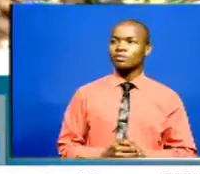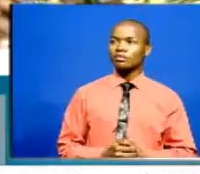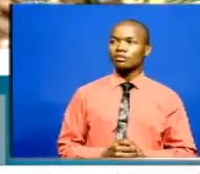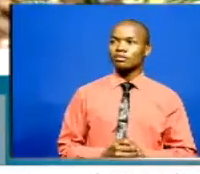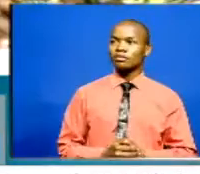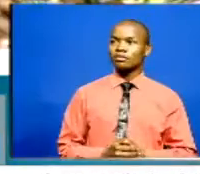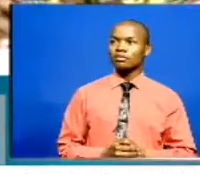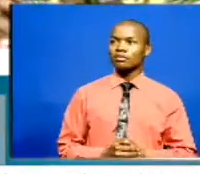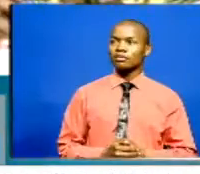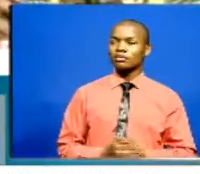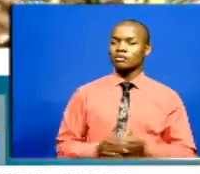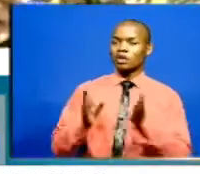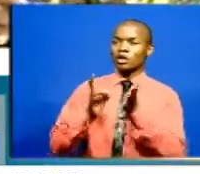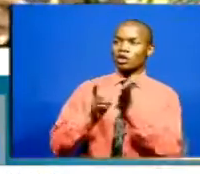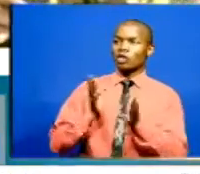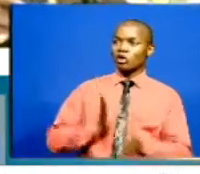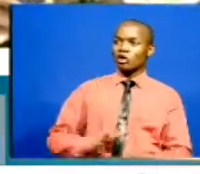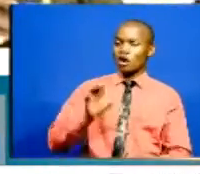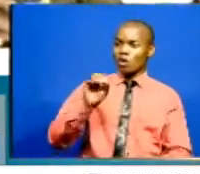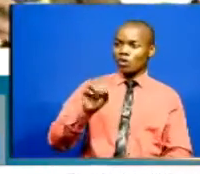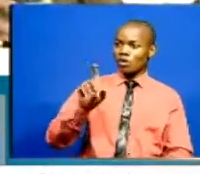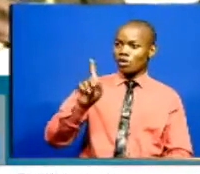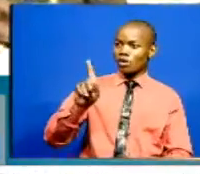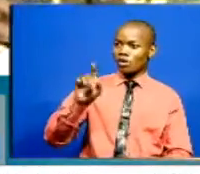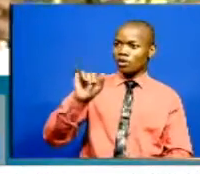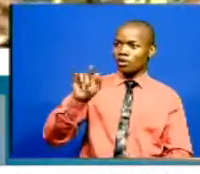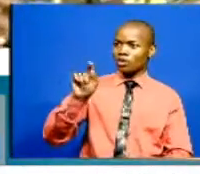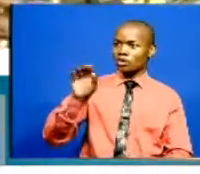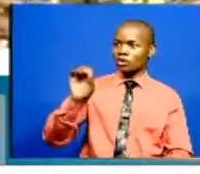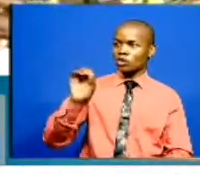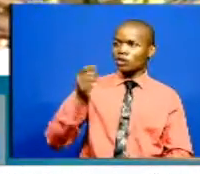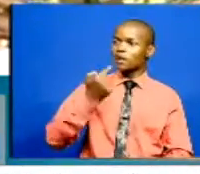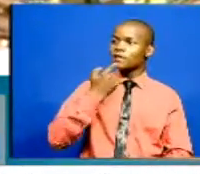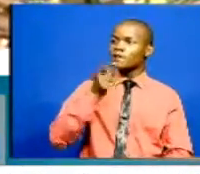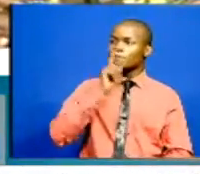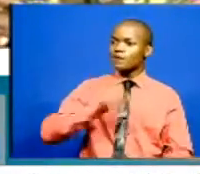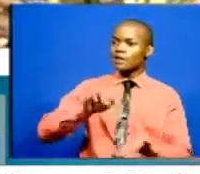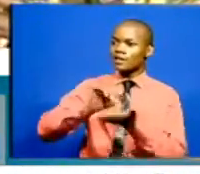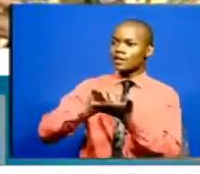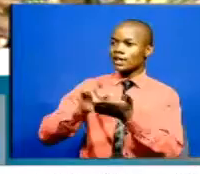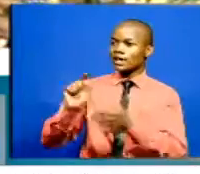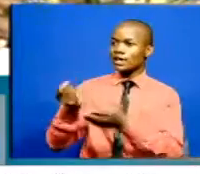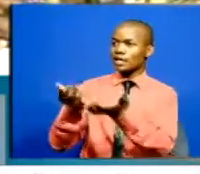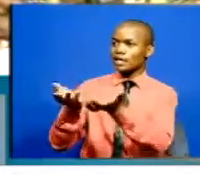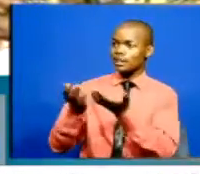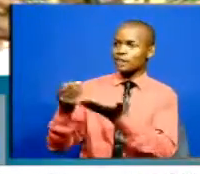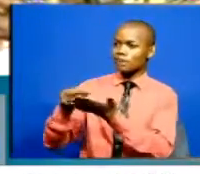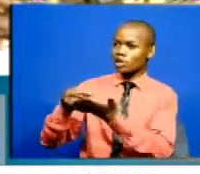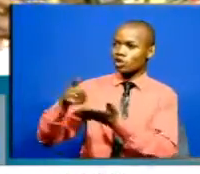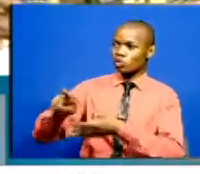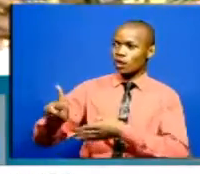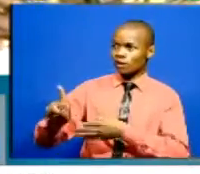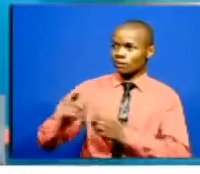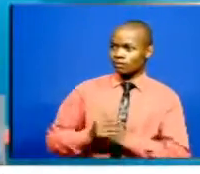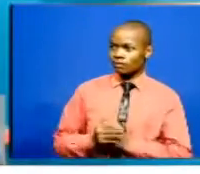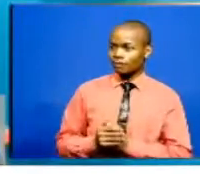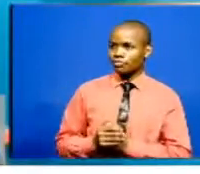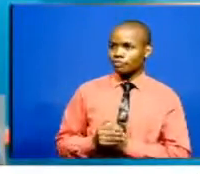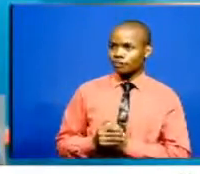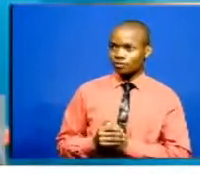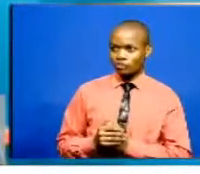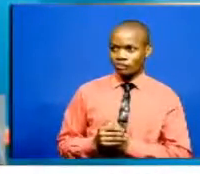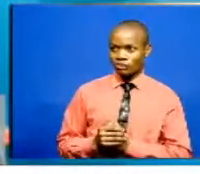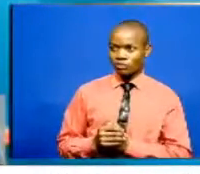I think it's Dr. Kipto. Yes, who really mentioned that the country needs money. But it's really kind